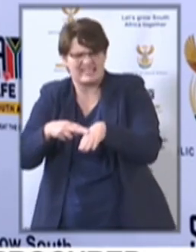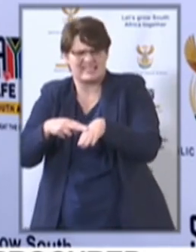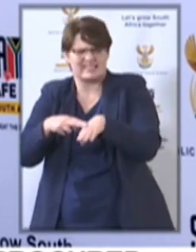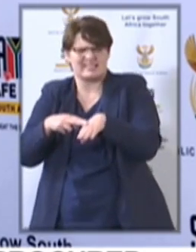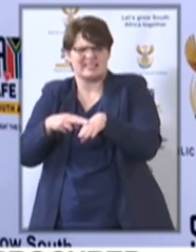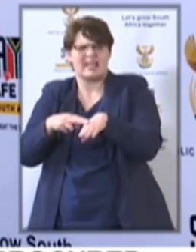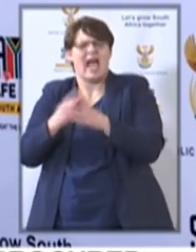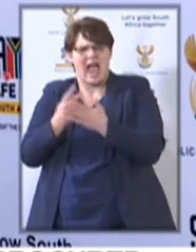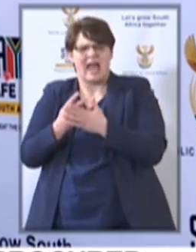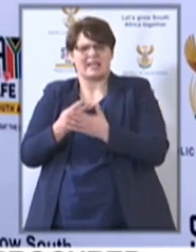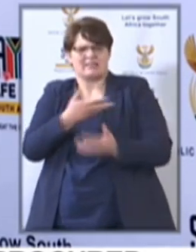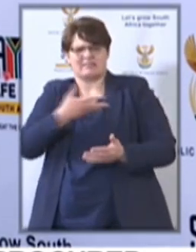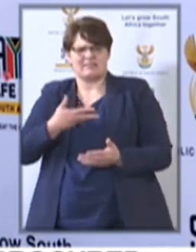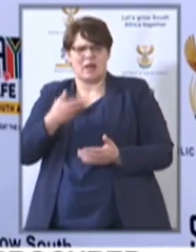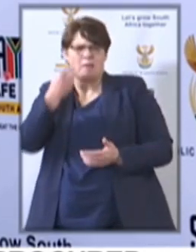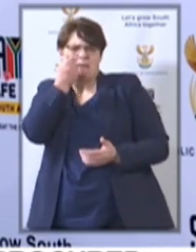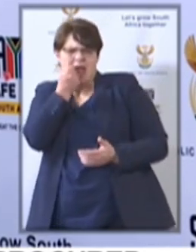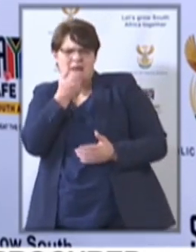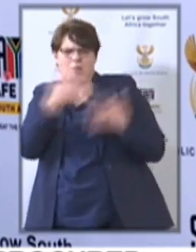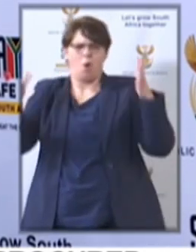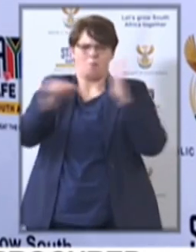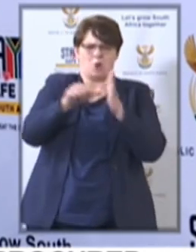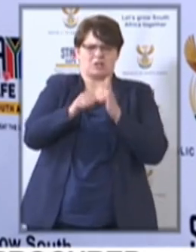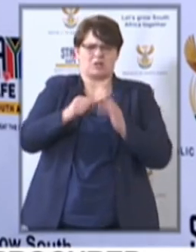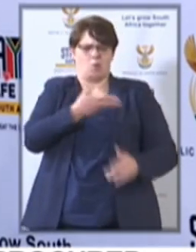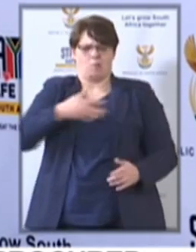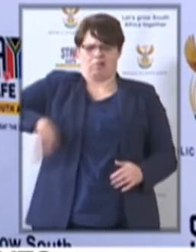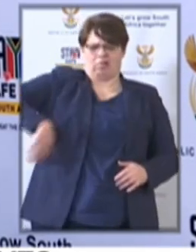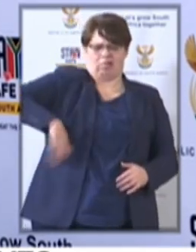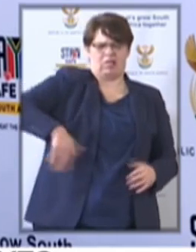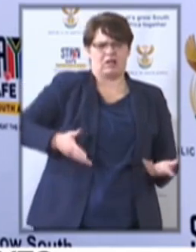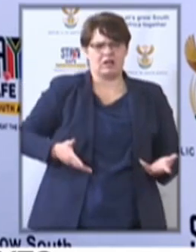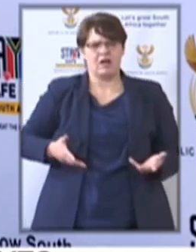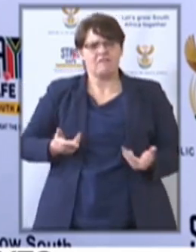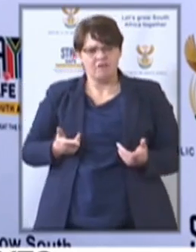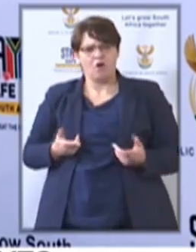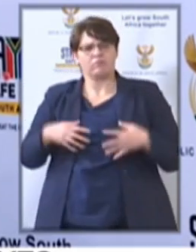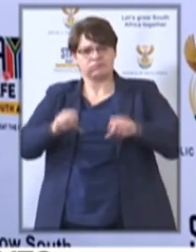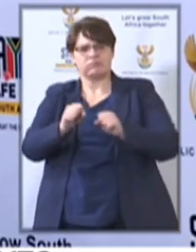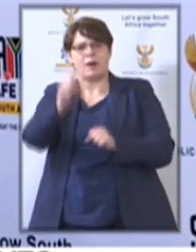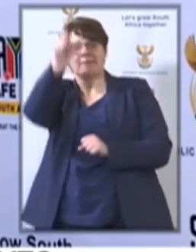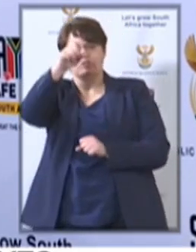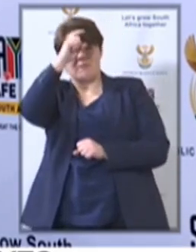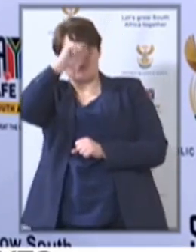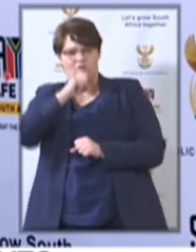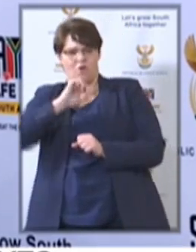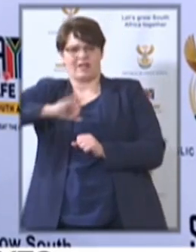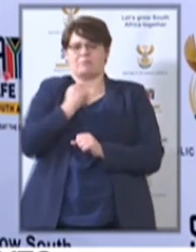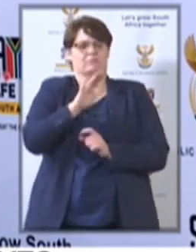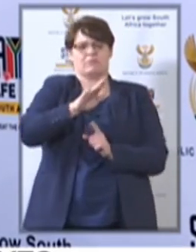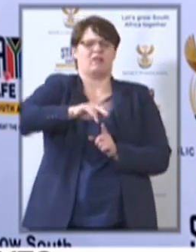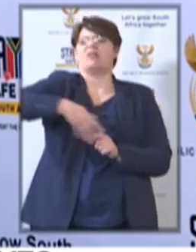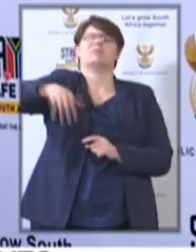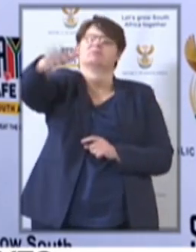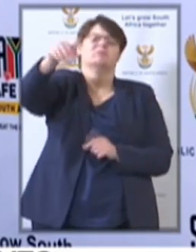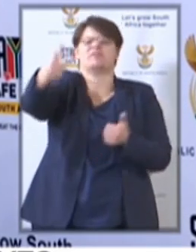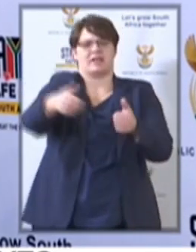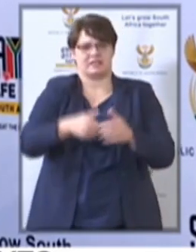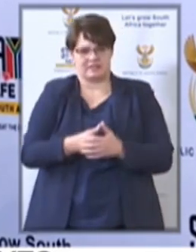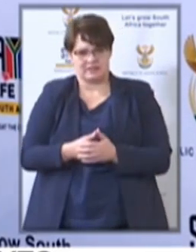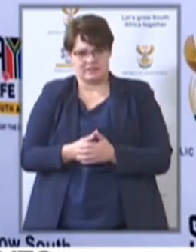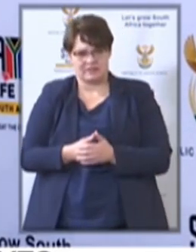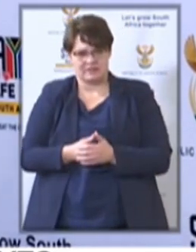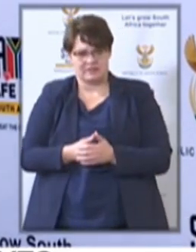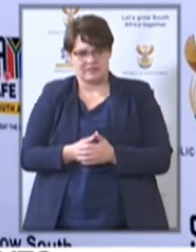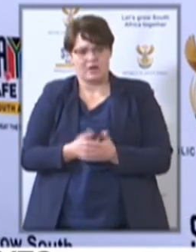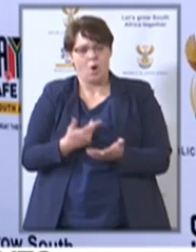and sexist ways to maintain the postgraduate student profile or the staffing status